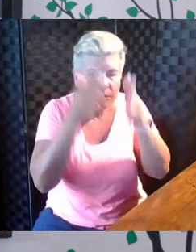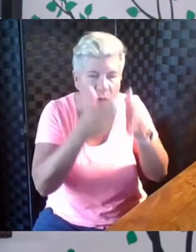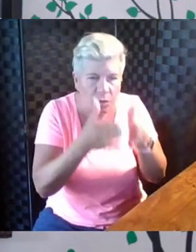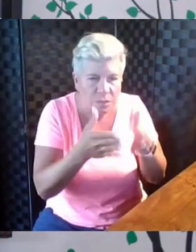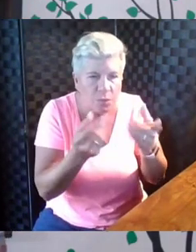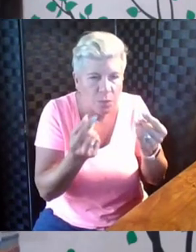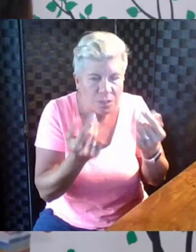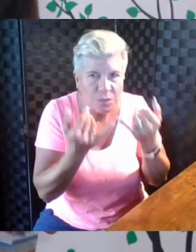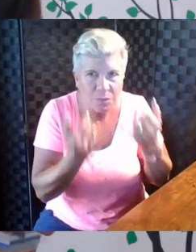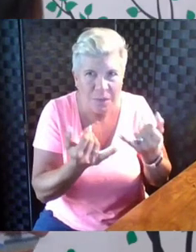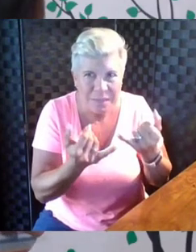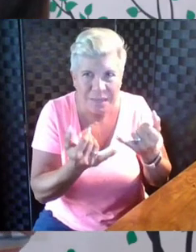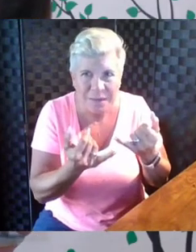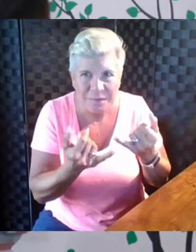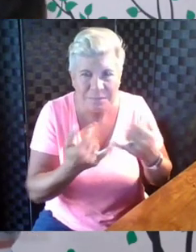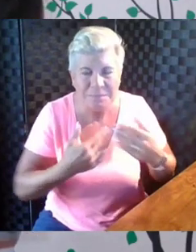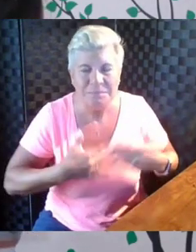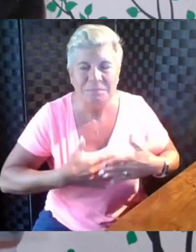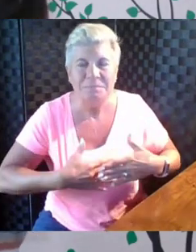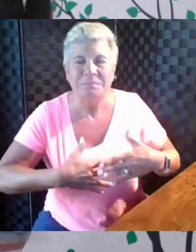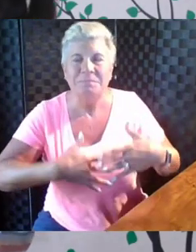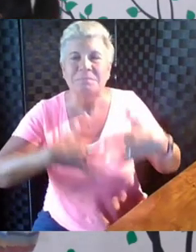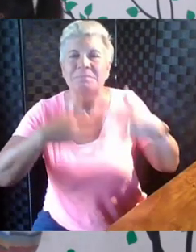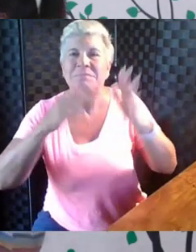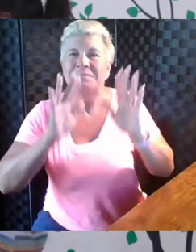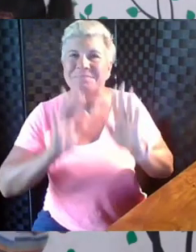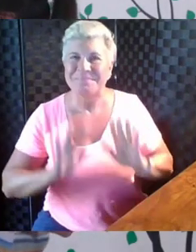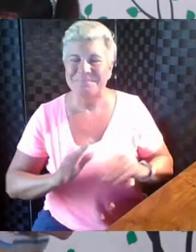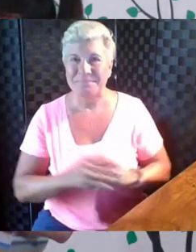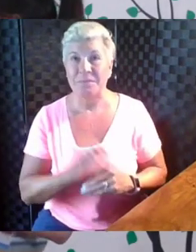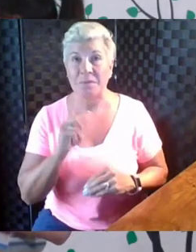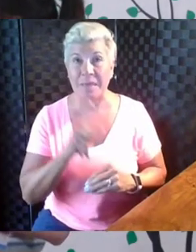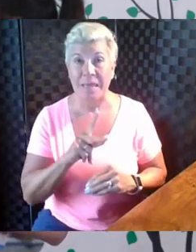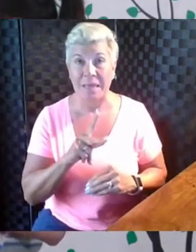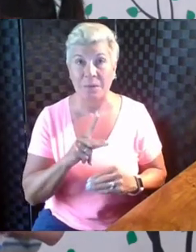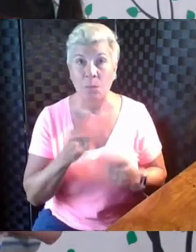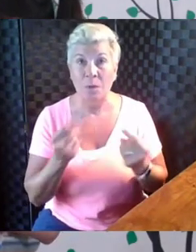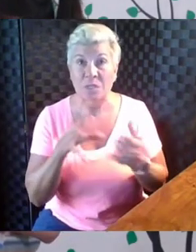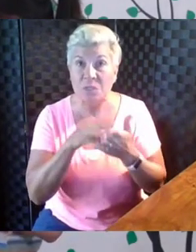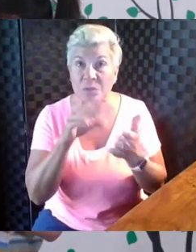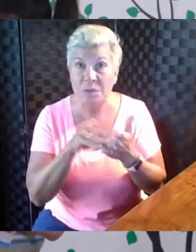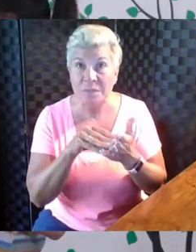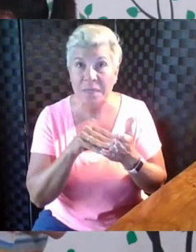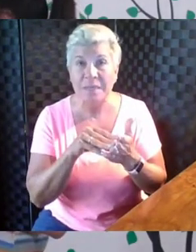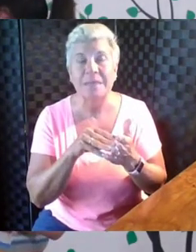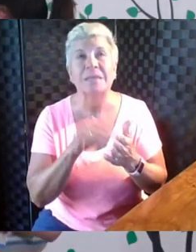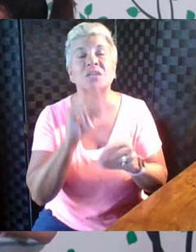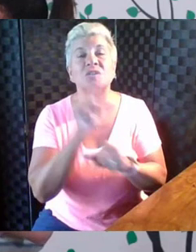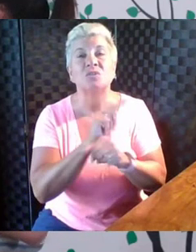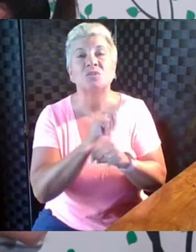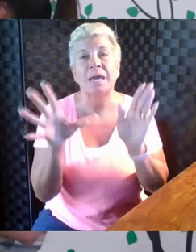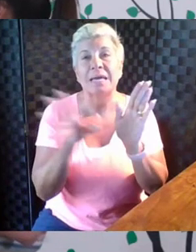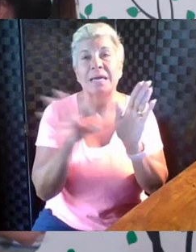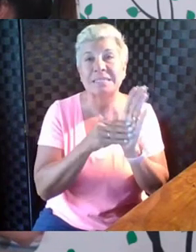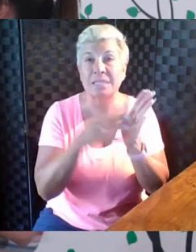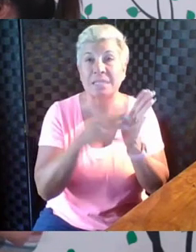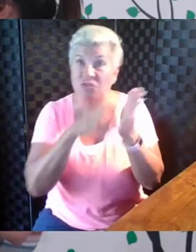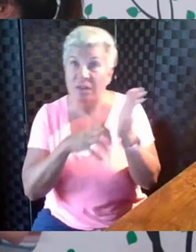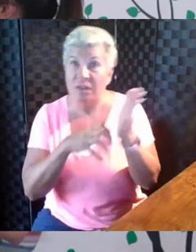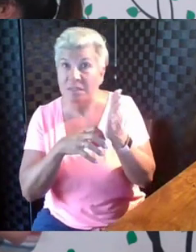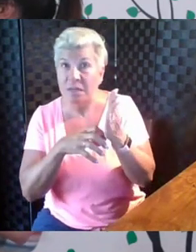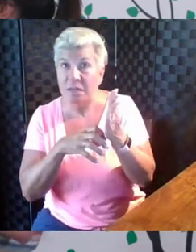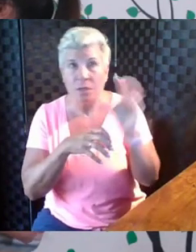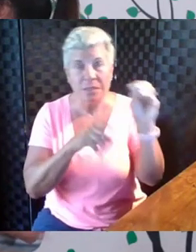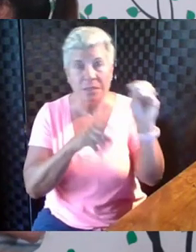is that we're doing. It's good practice. All right, so our target today is I can use addition and subtraction